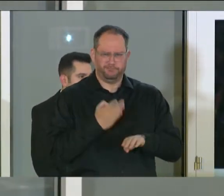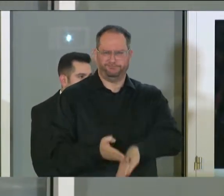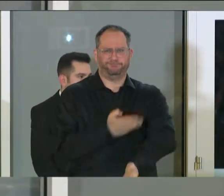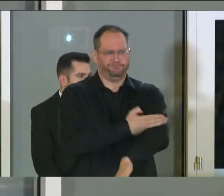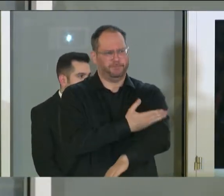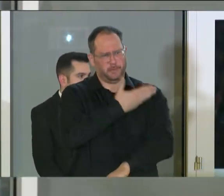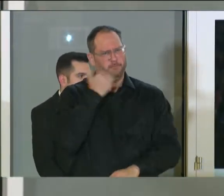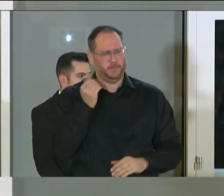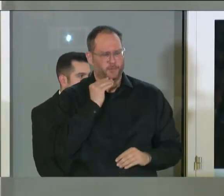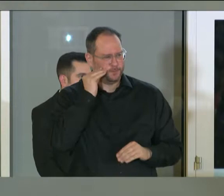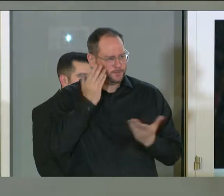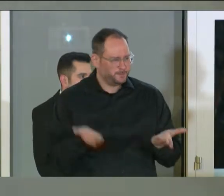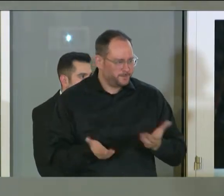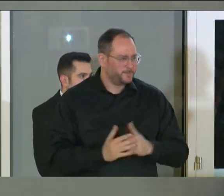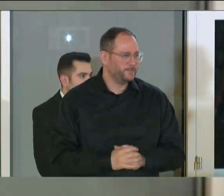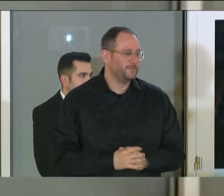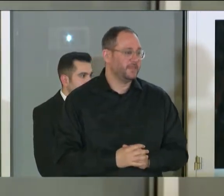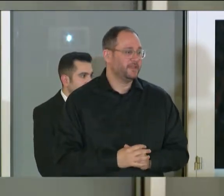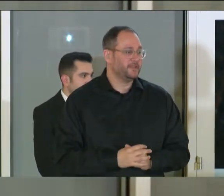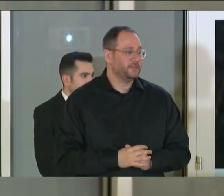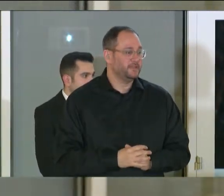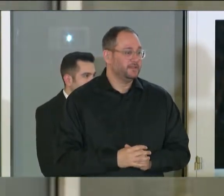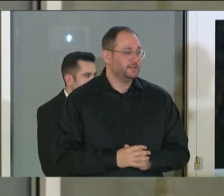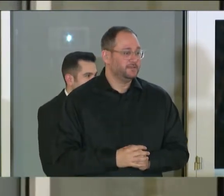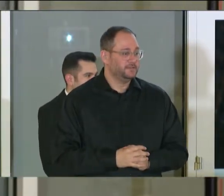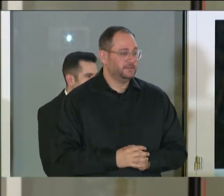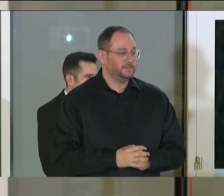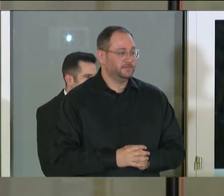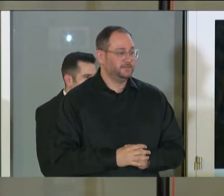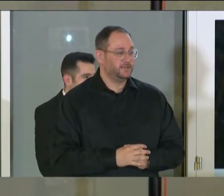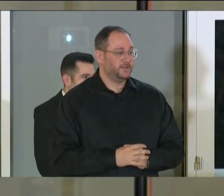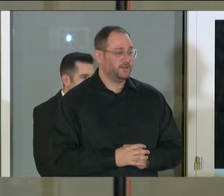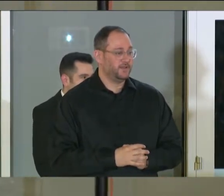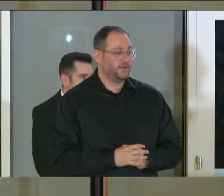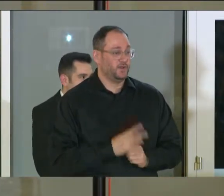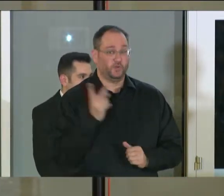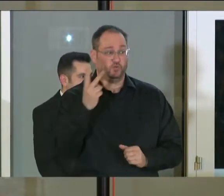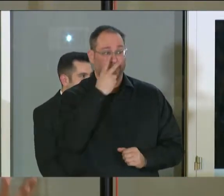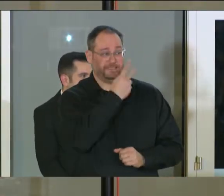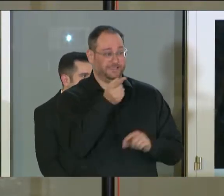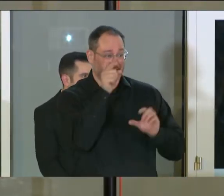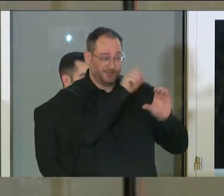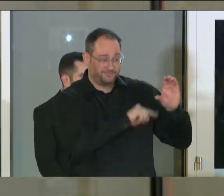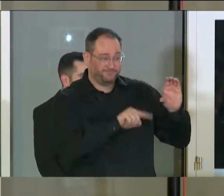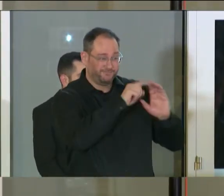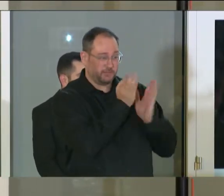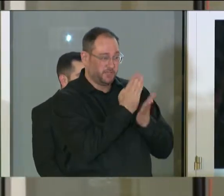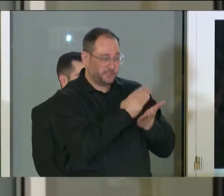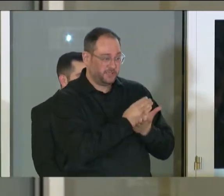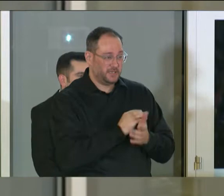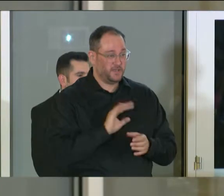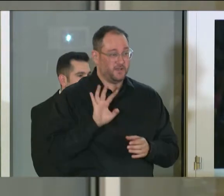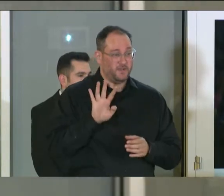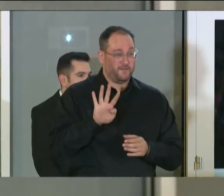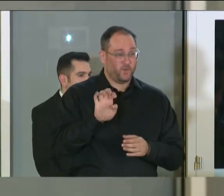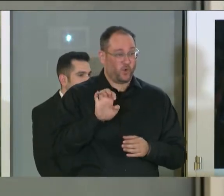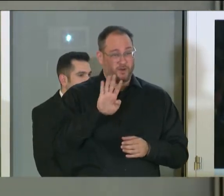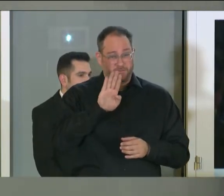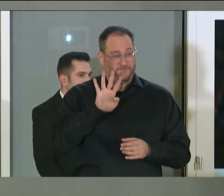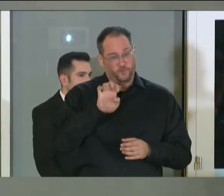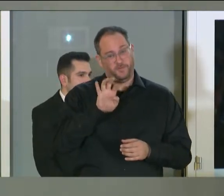of my conversation, if you look at those two, 400 and roughly 400, it's about $842 million